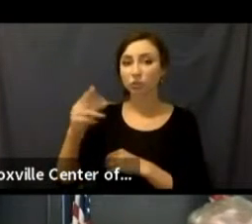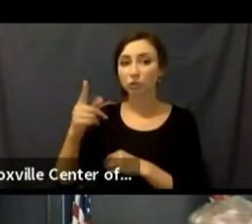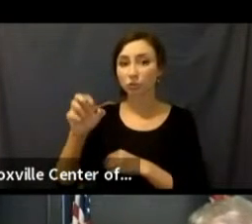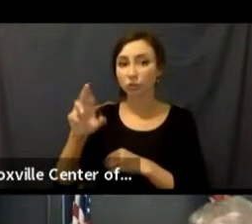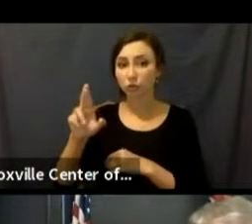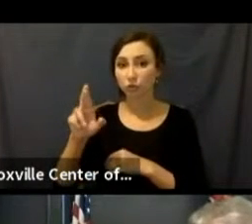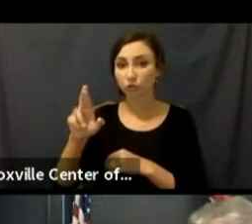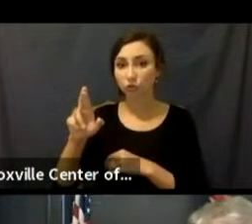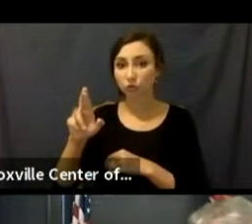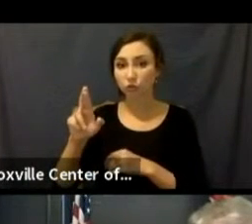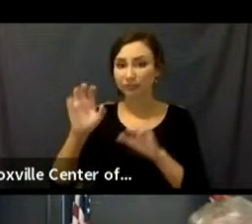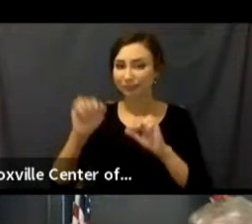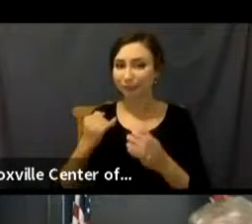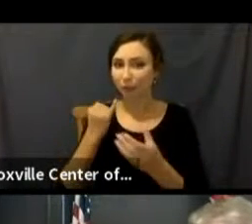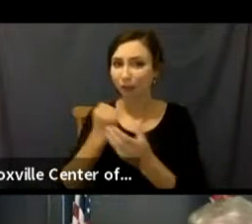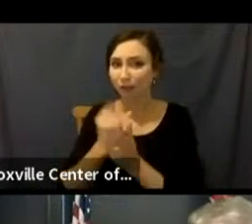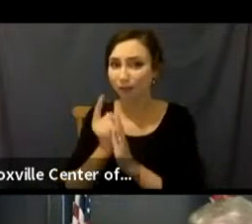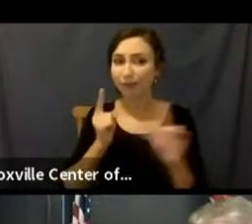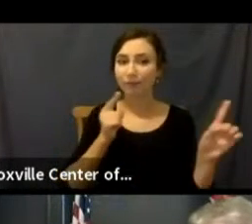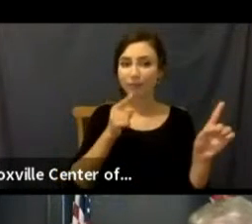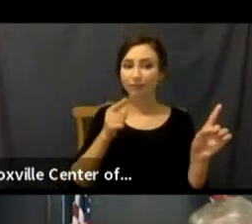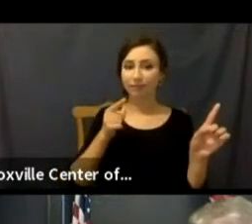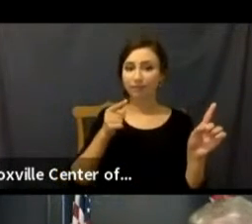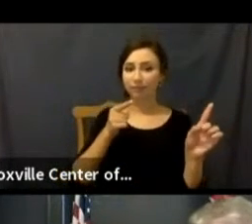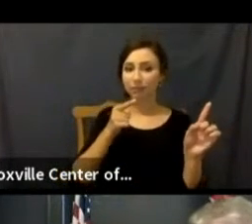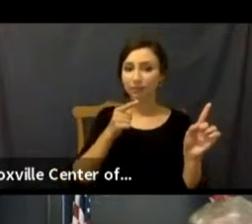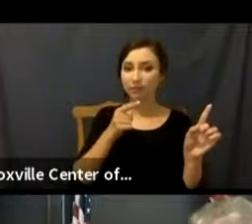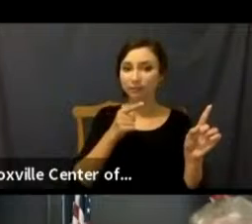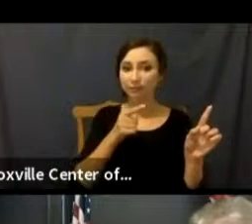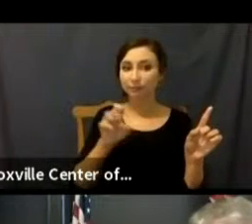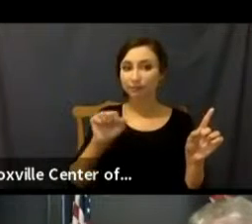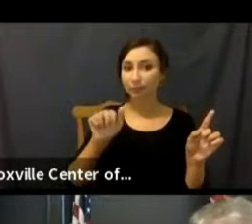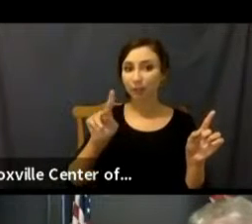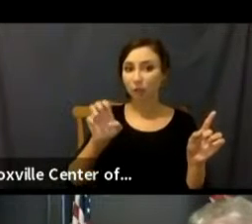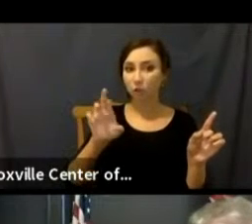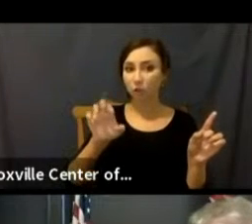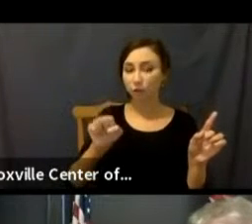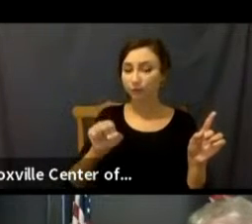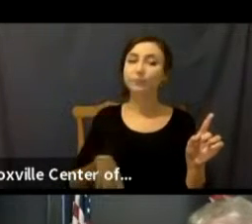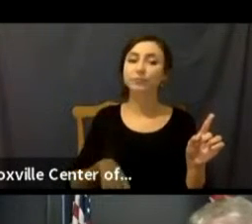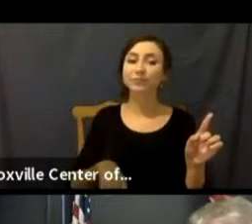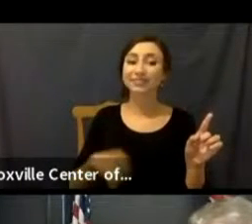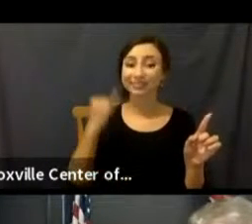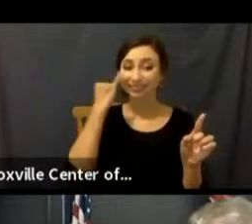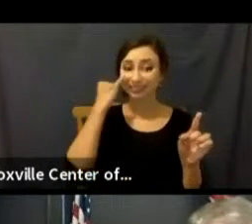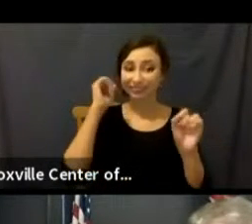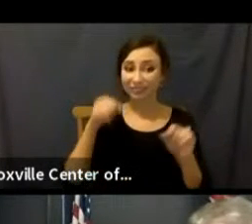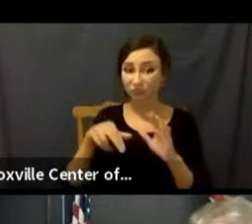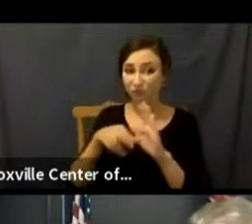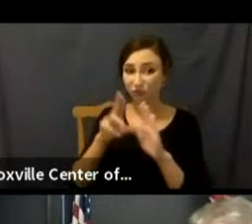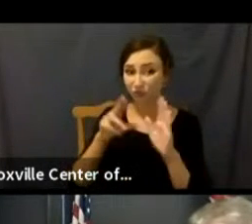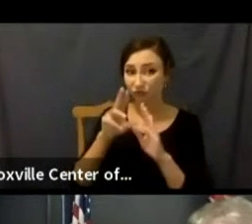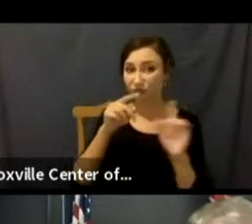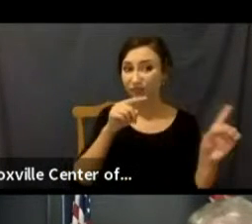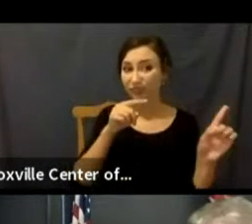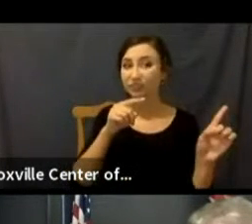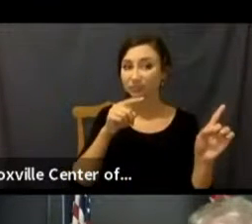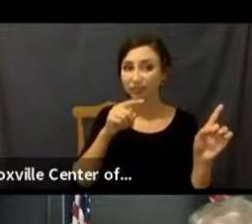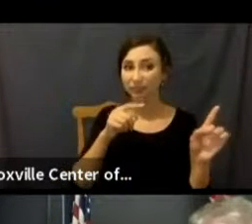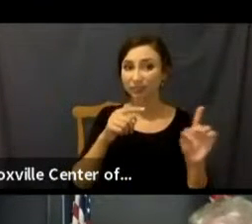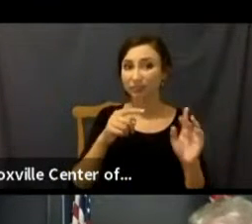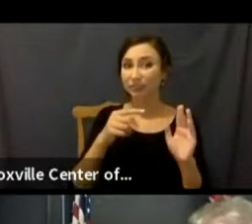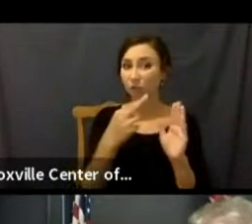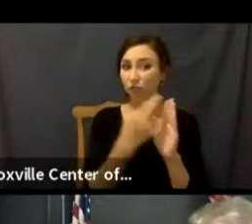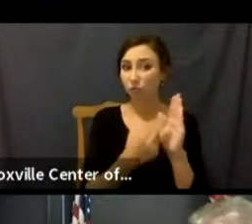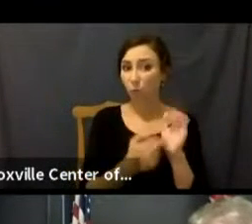I step in for a second? May? If I can go through this rubric with you.